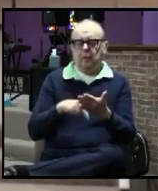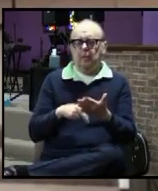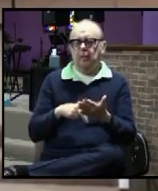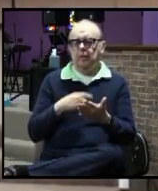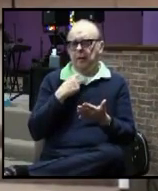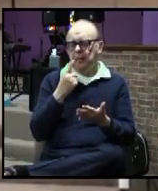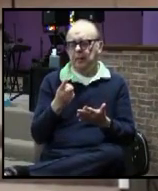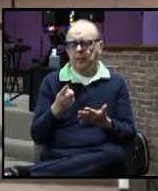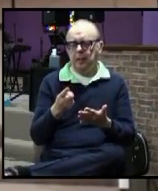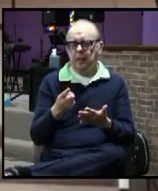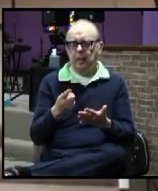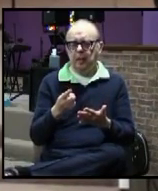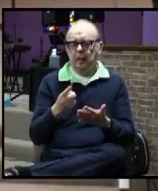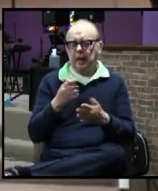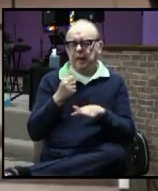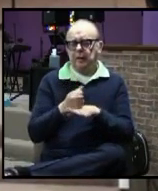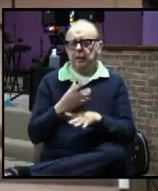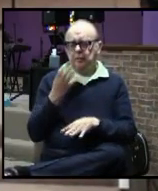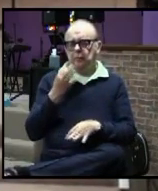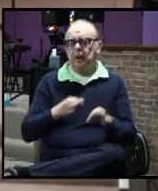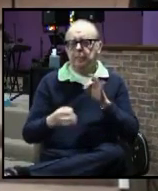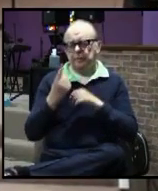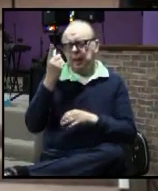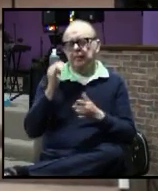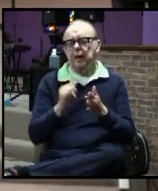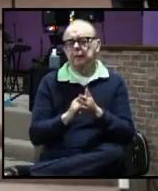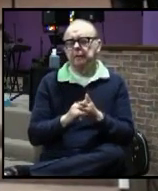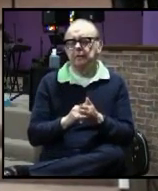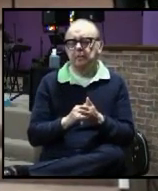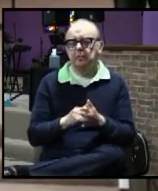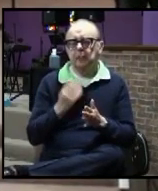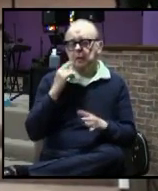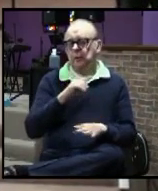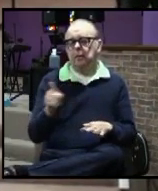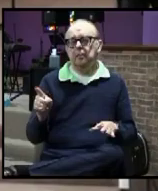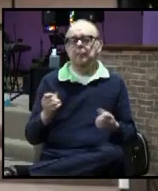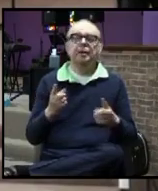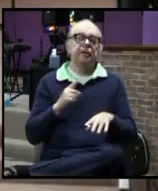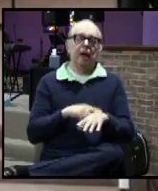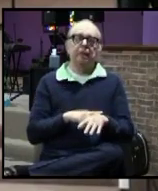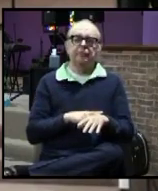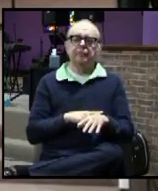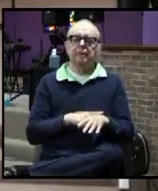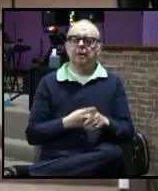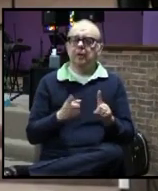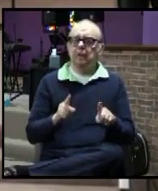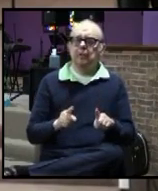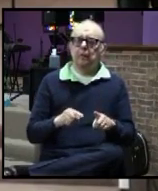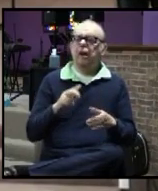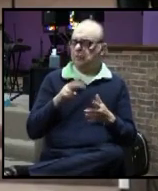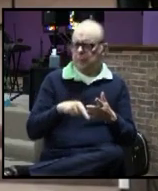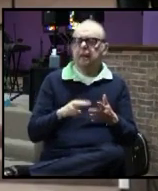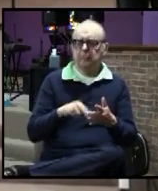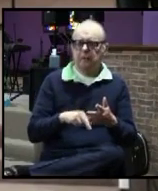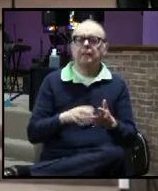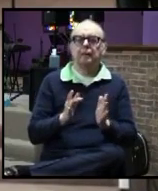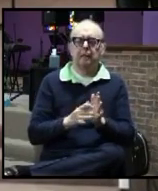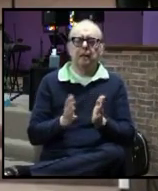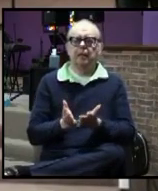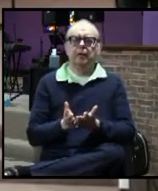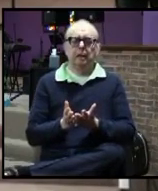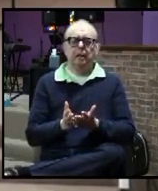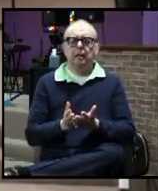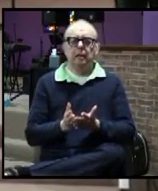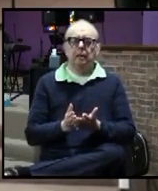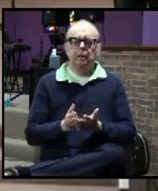this, I want to kind of give you some context and set it up for you because it's important to do that. I don't know about you, but there are a lot of times when we read the Bible and